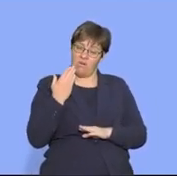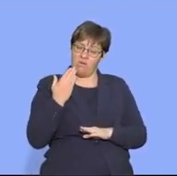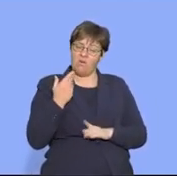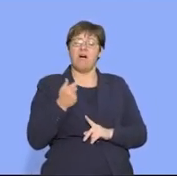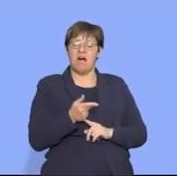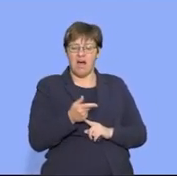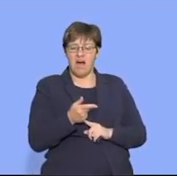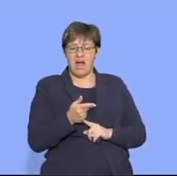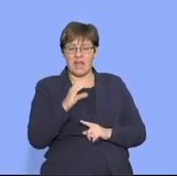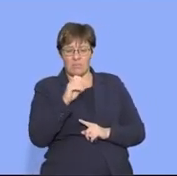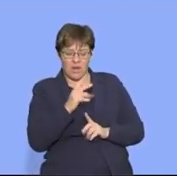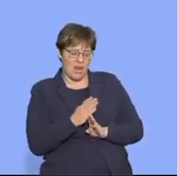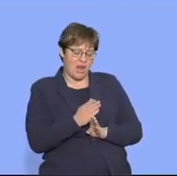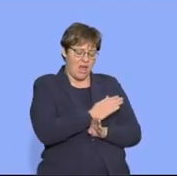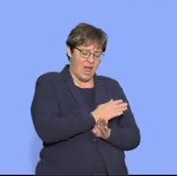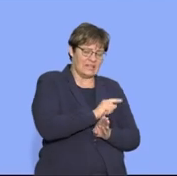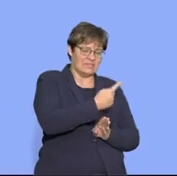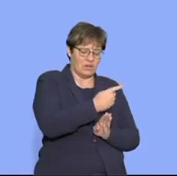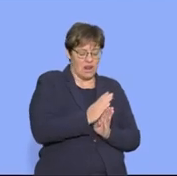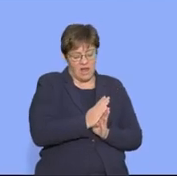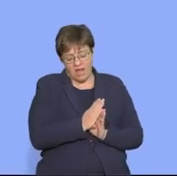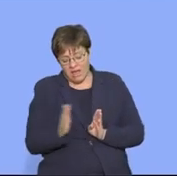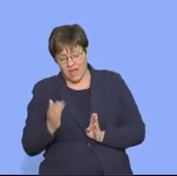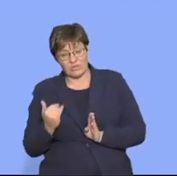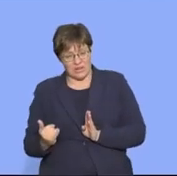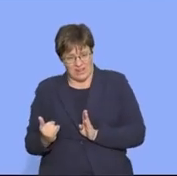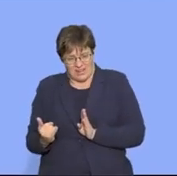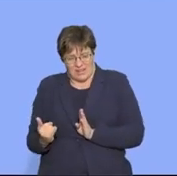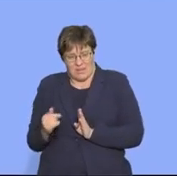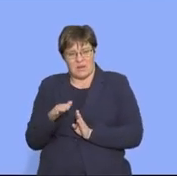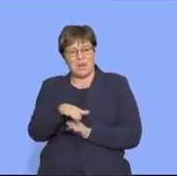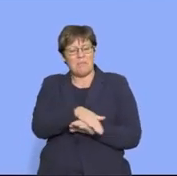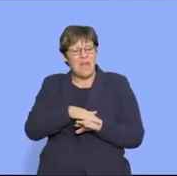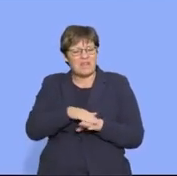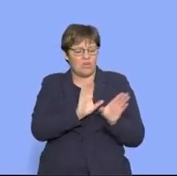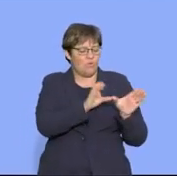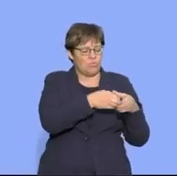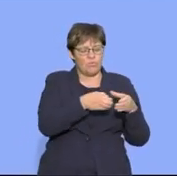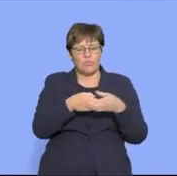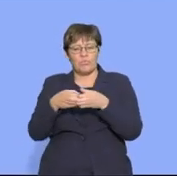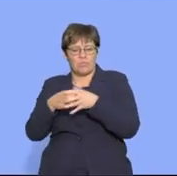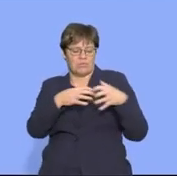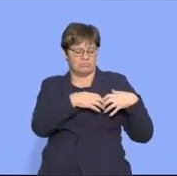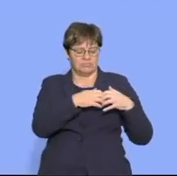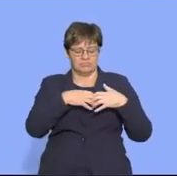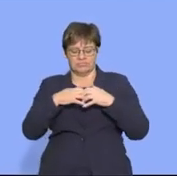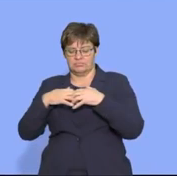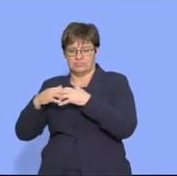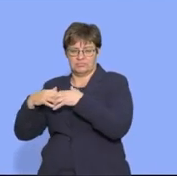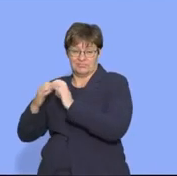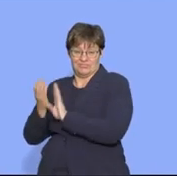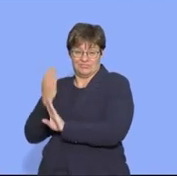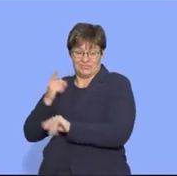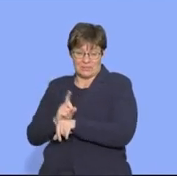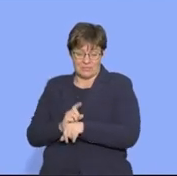in the early Cambrian is slightly different in form to what we see today, the basic groups came into